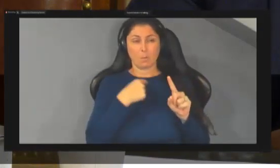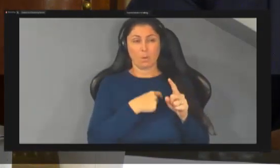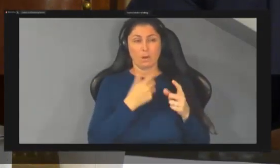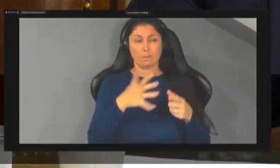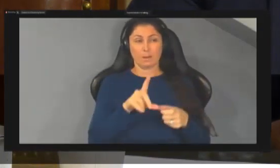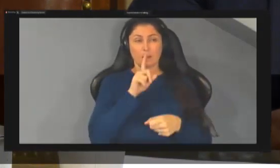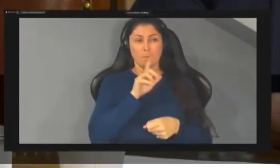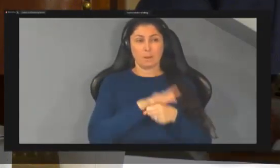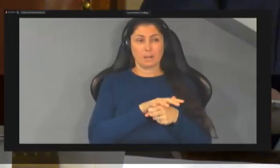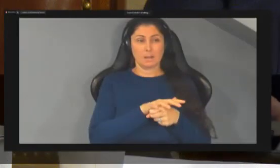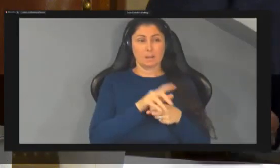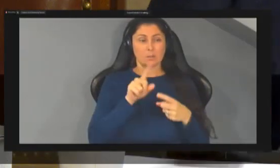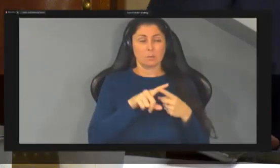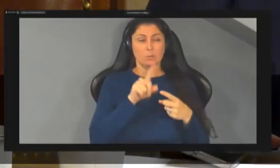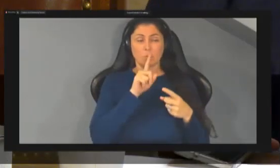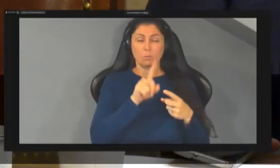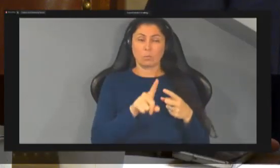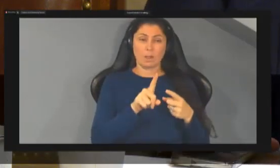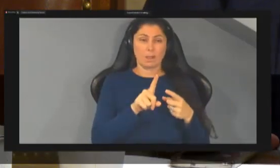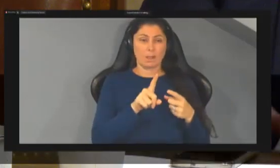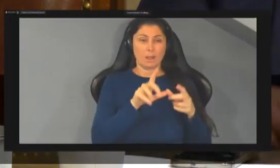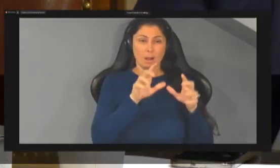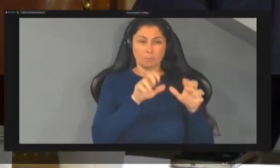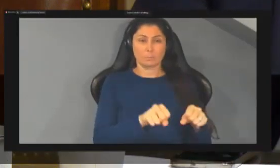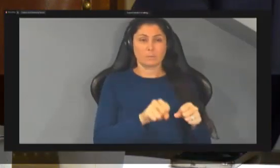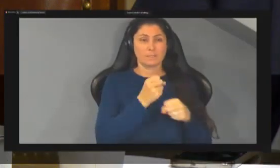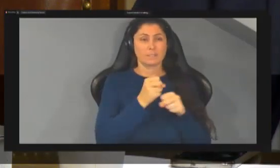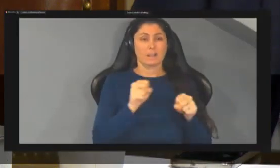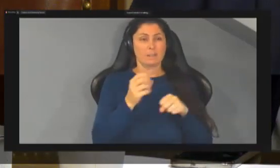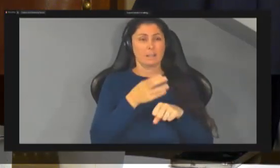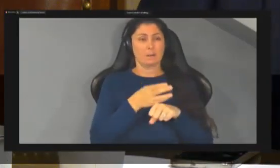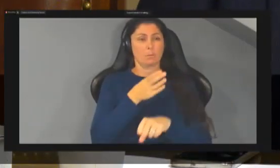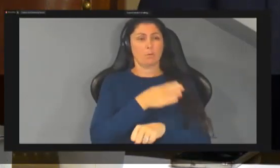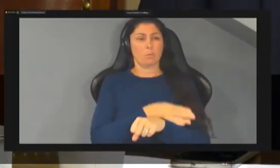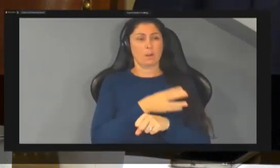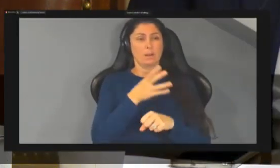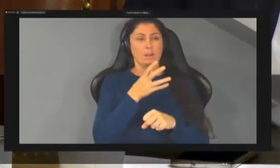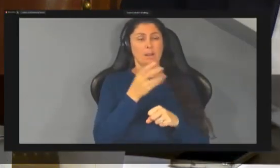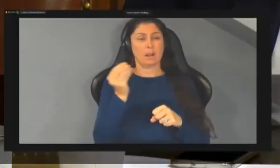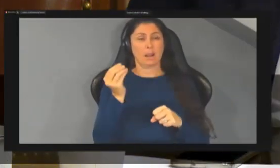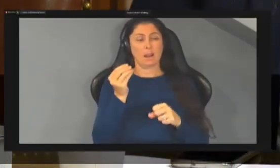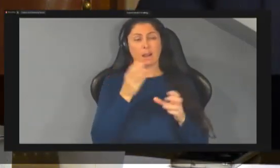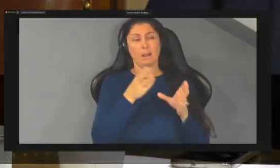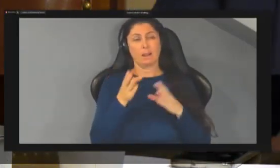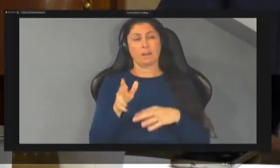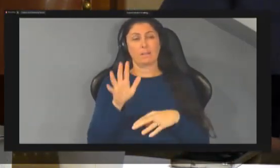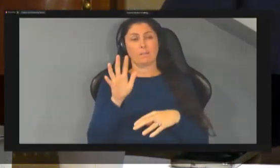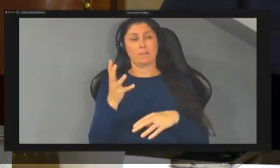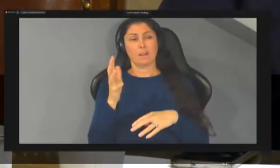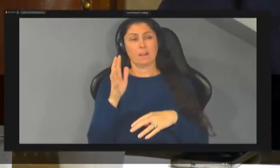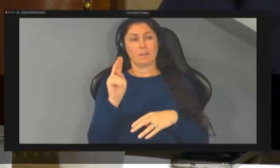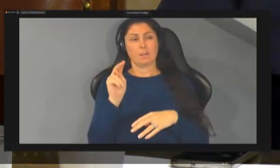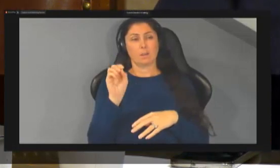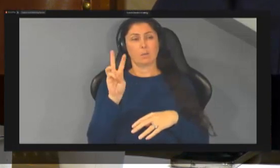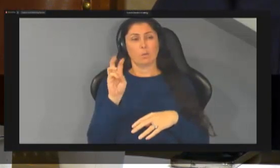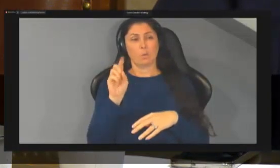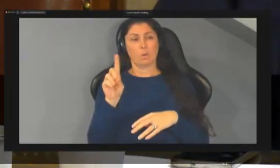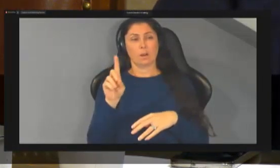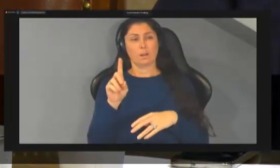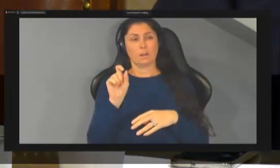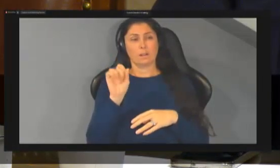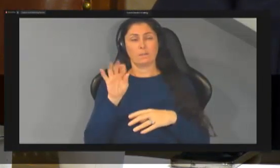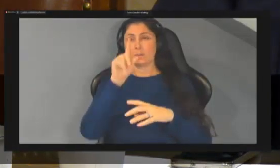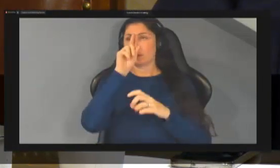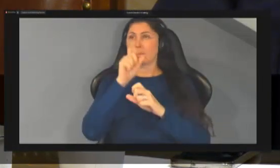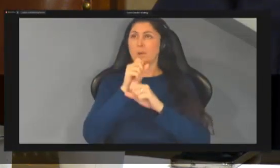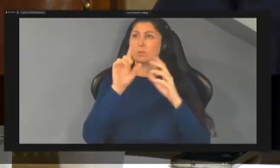you know, really tackling it as a safety improvement. And then 5th and Moorwood has been, if you can picture it, it's pretty